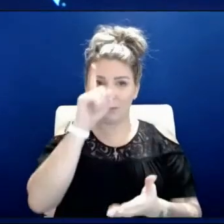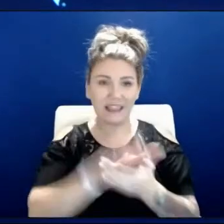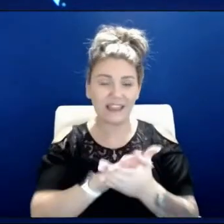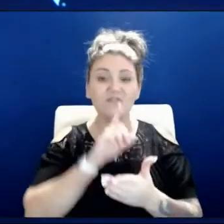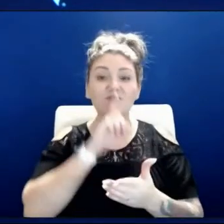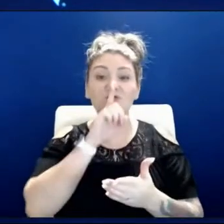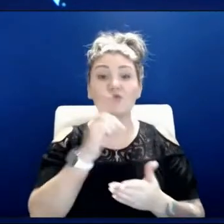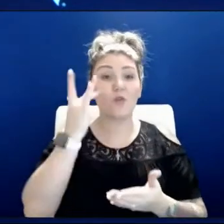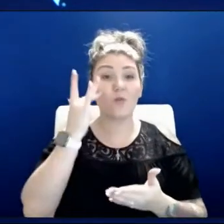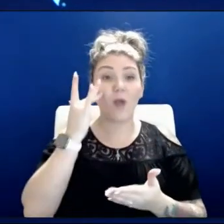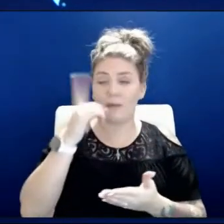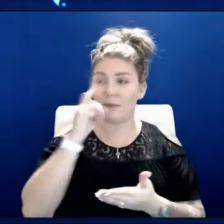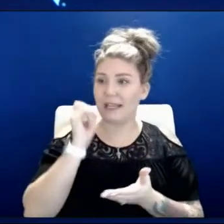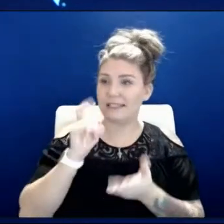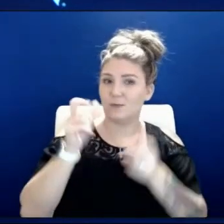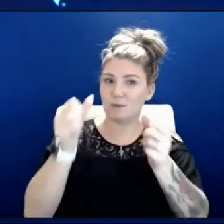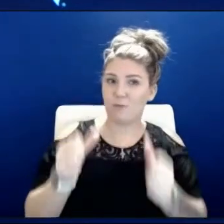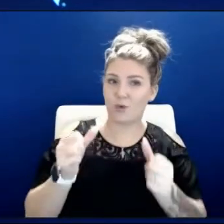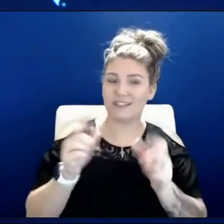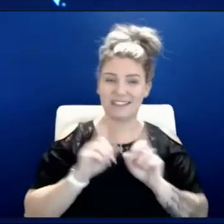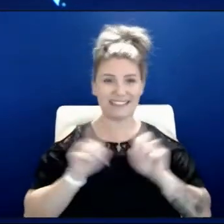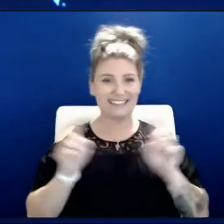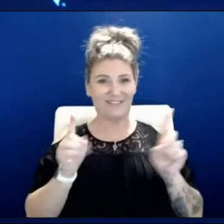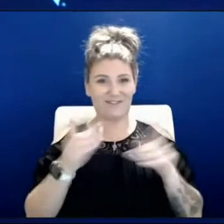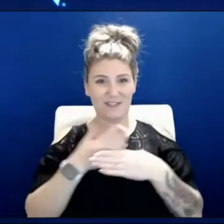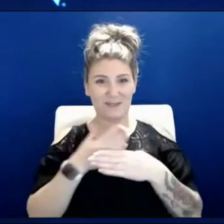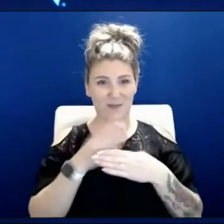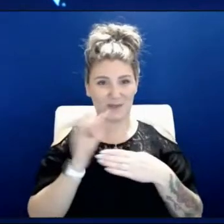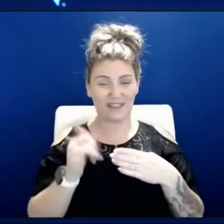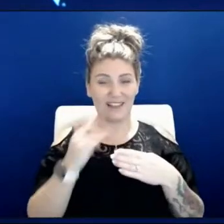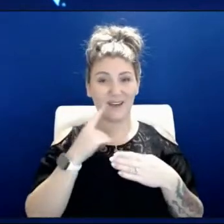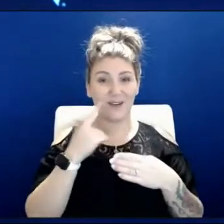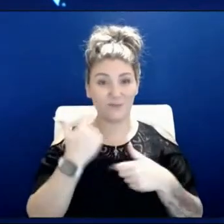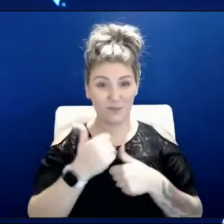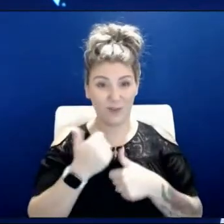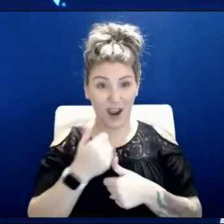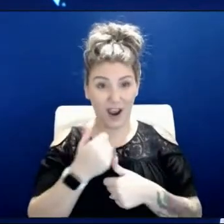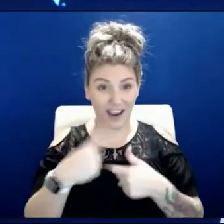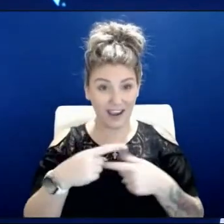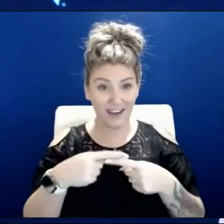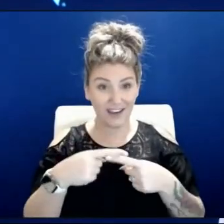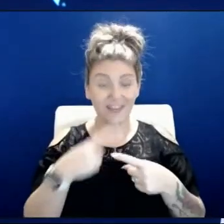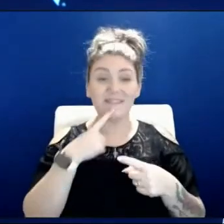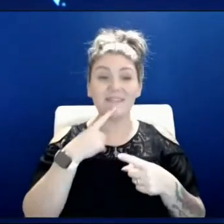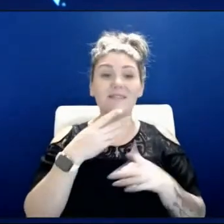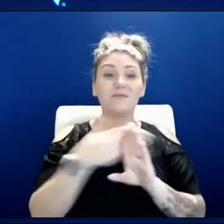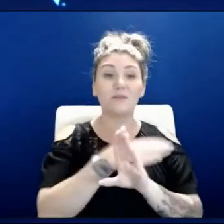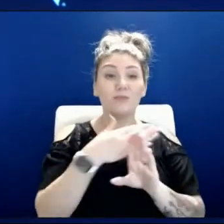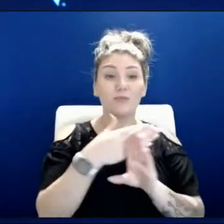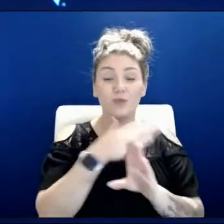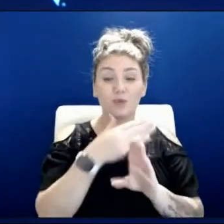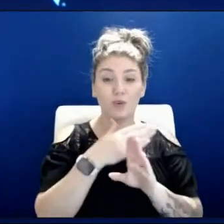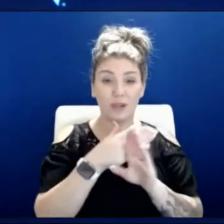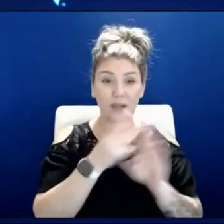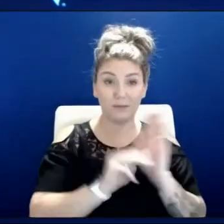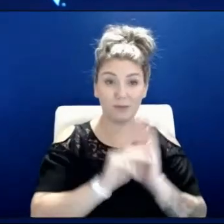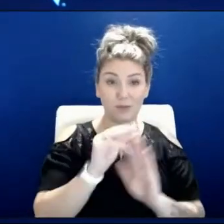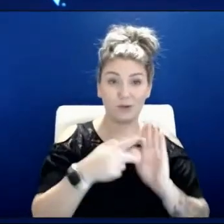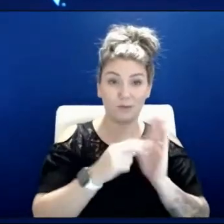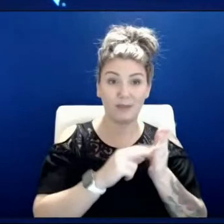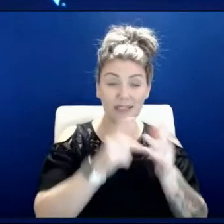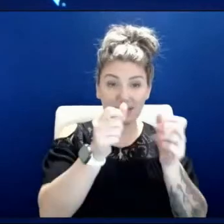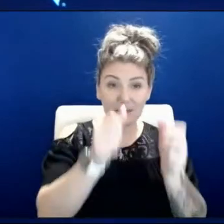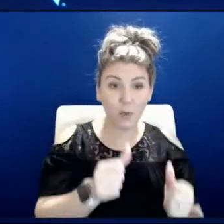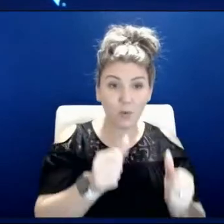got posted. There's a difference between that, right? Premature, it means you've been posted, but it doesn't mean you've been